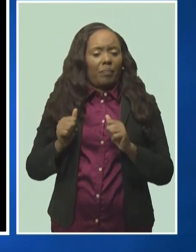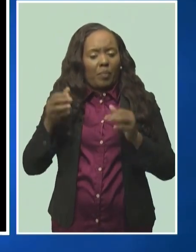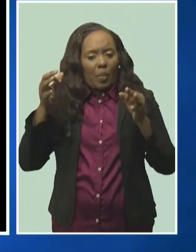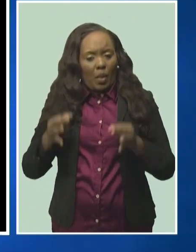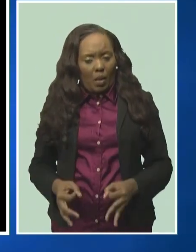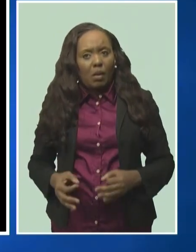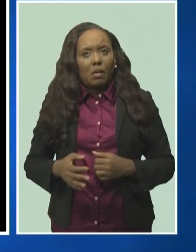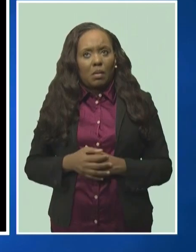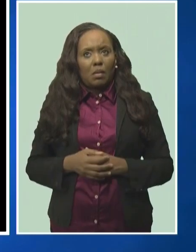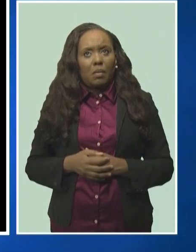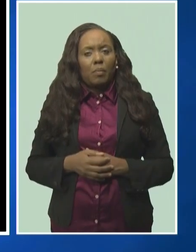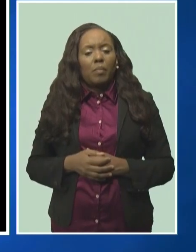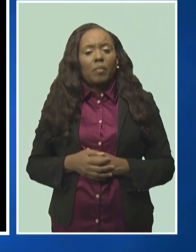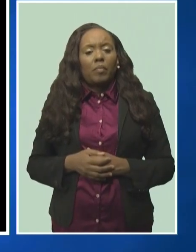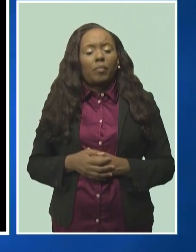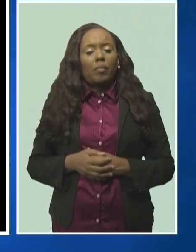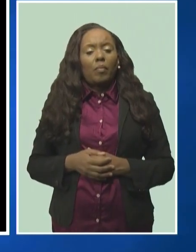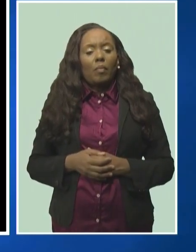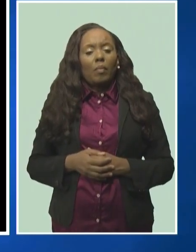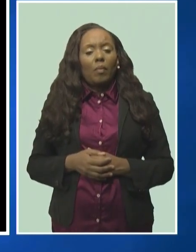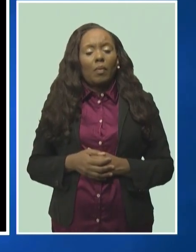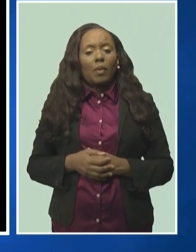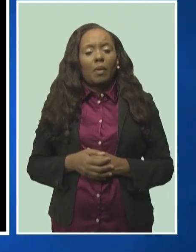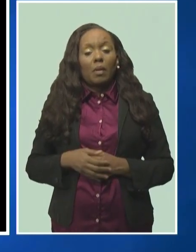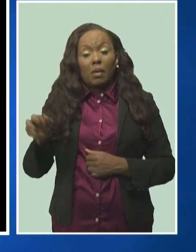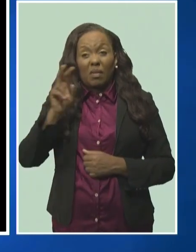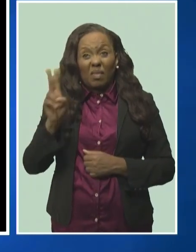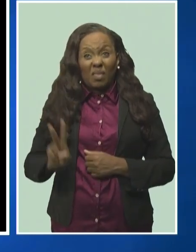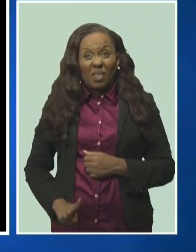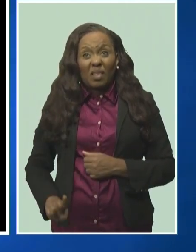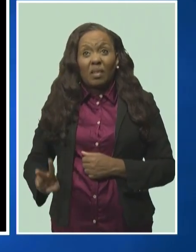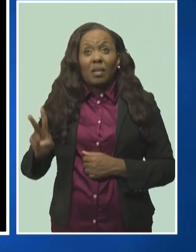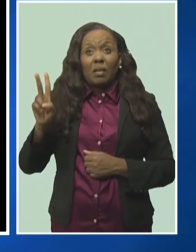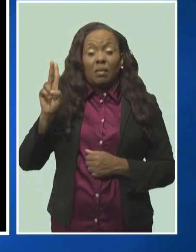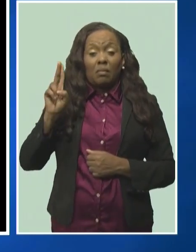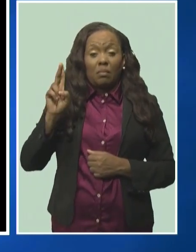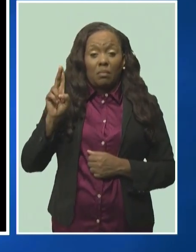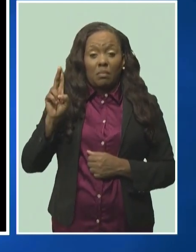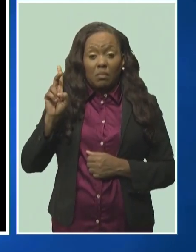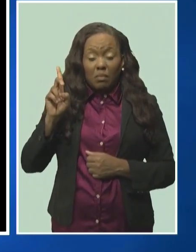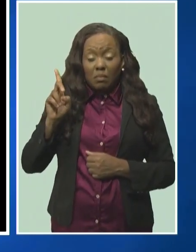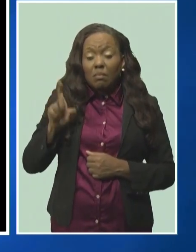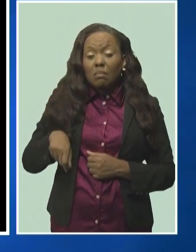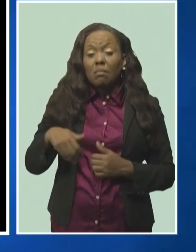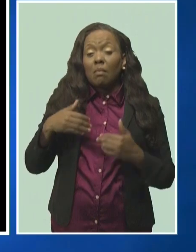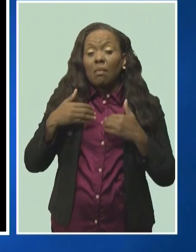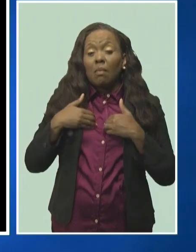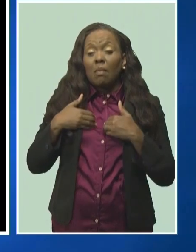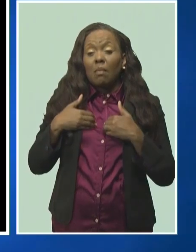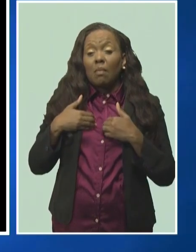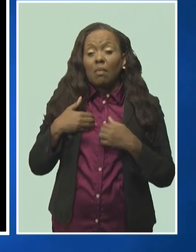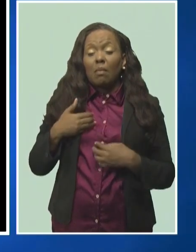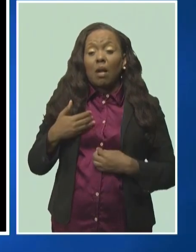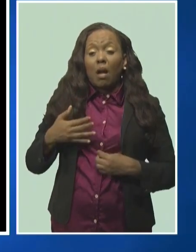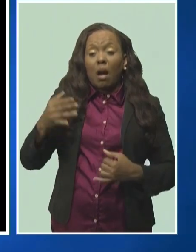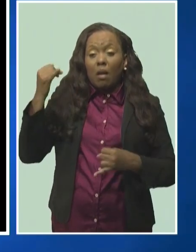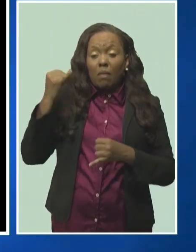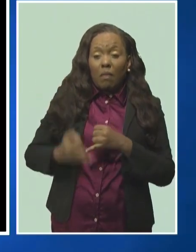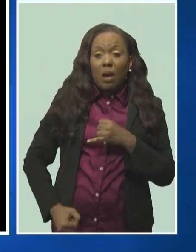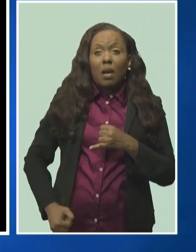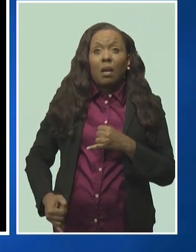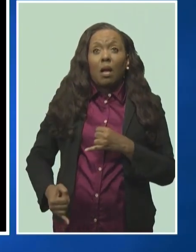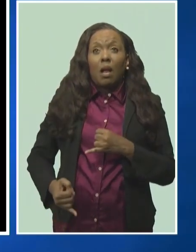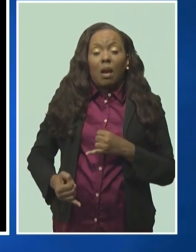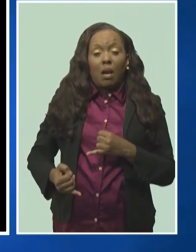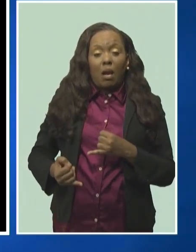to the substantive matter in the case. Venezuela has to come back with its final counter memorial sometime next year, and I'm saying